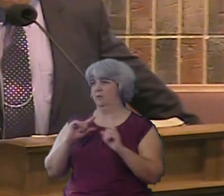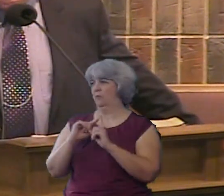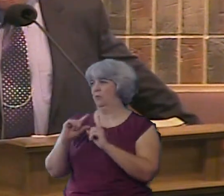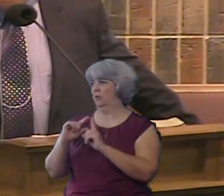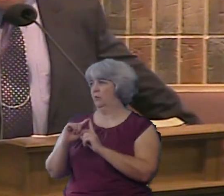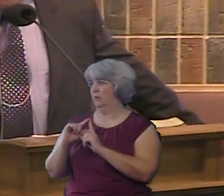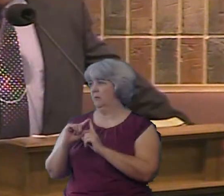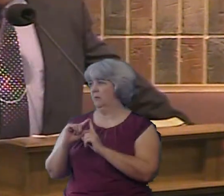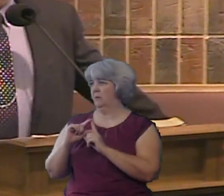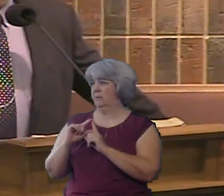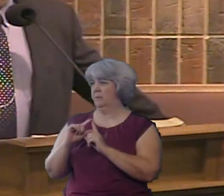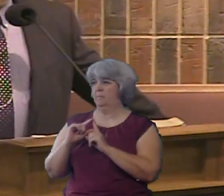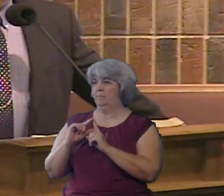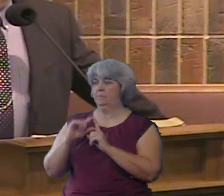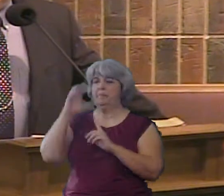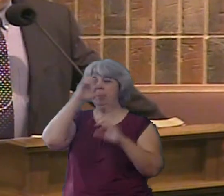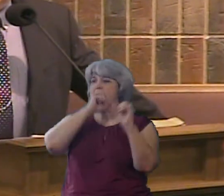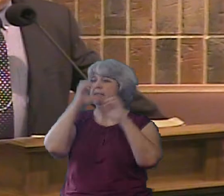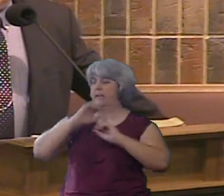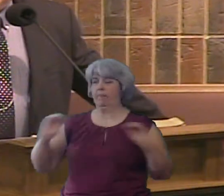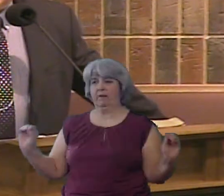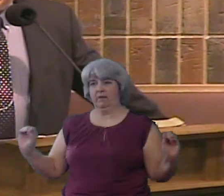without fail.